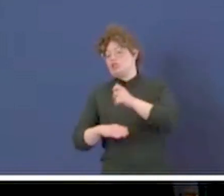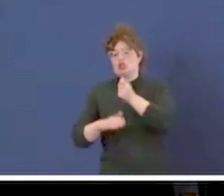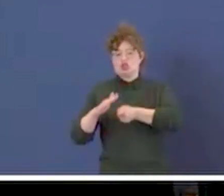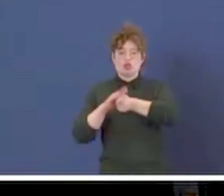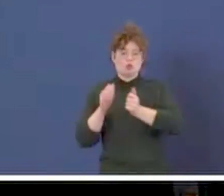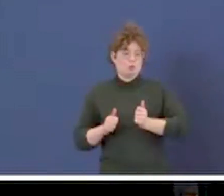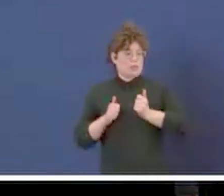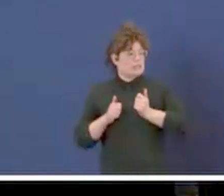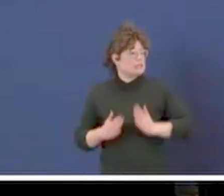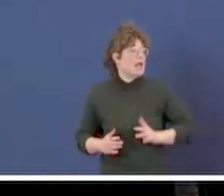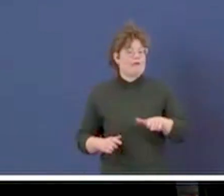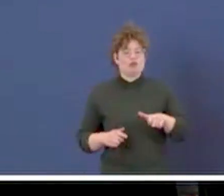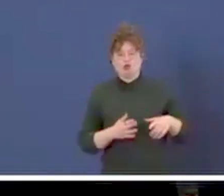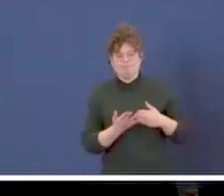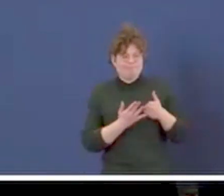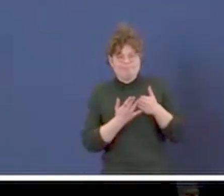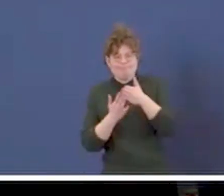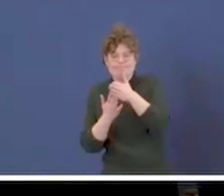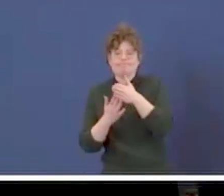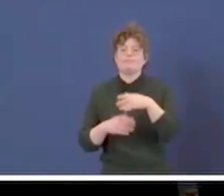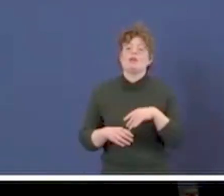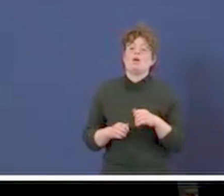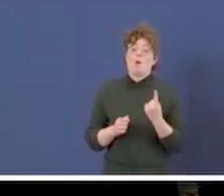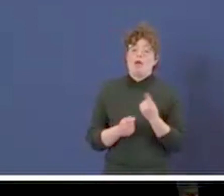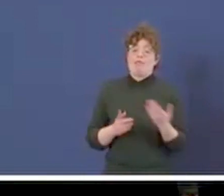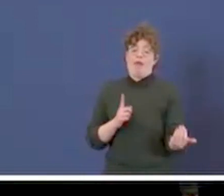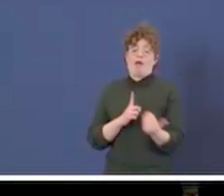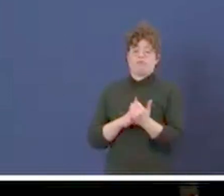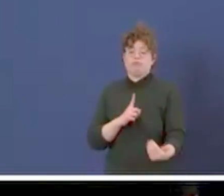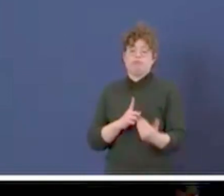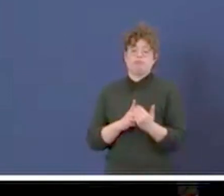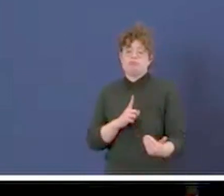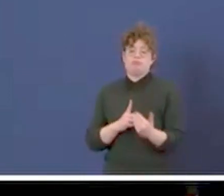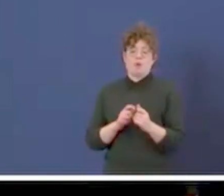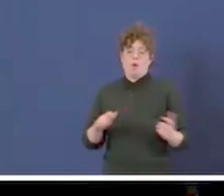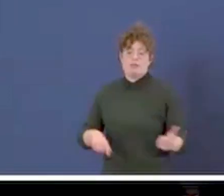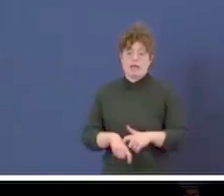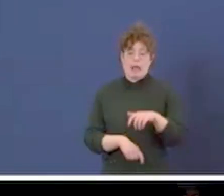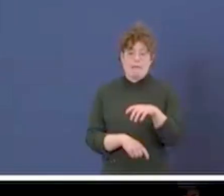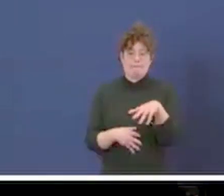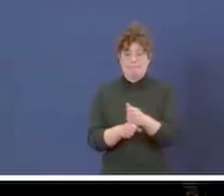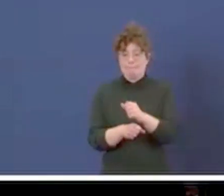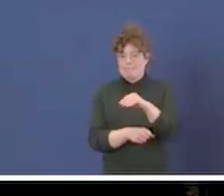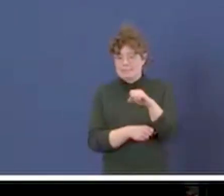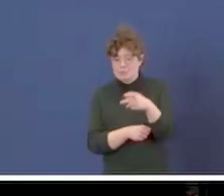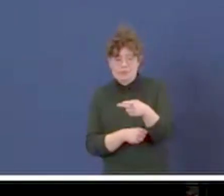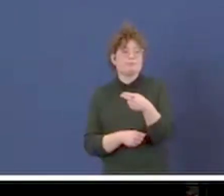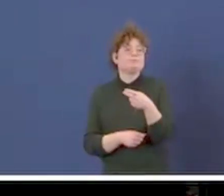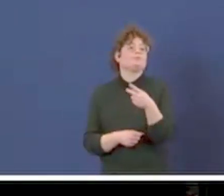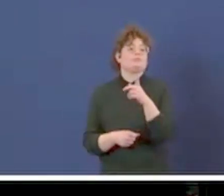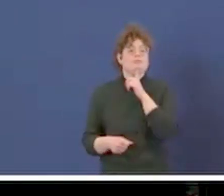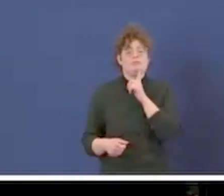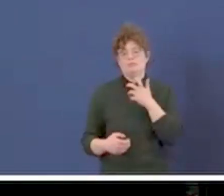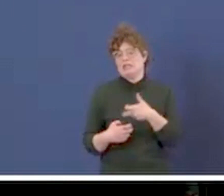navigate. One thing that I'm constantly reminded of working at My Sister's Place is the reality of how very hard